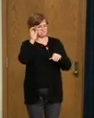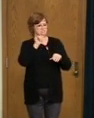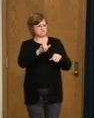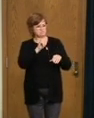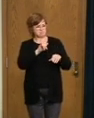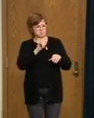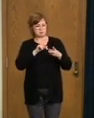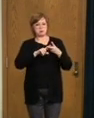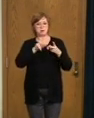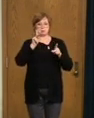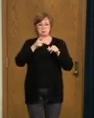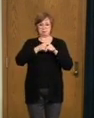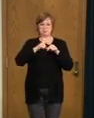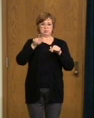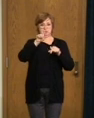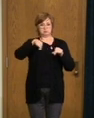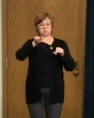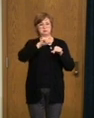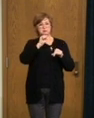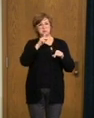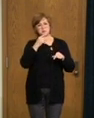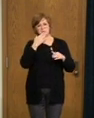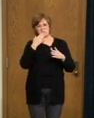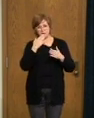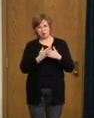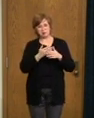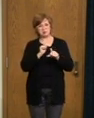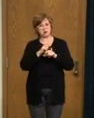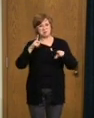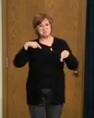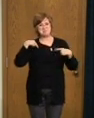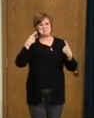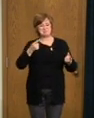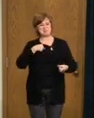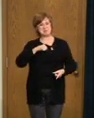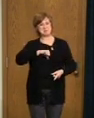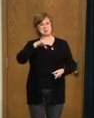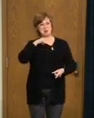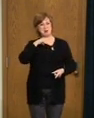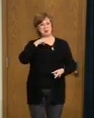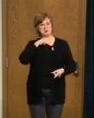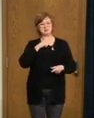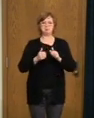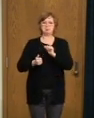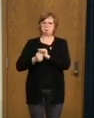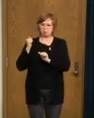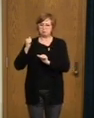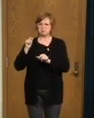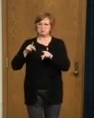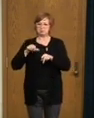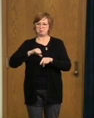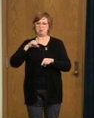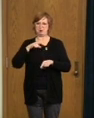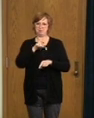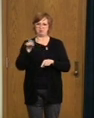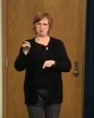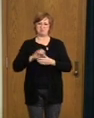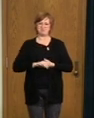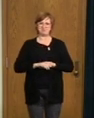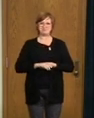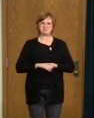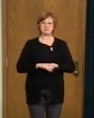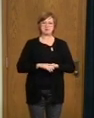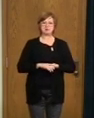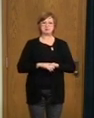done, in my opinion, so very, very well, and I'm proud of the vast majority of them, for sure, virtually each and